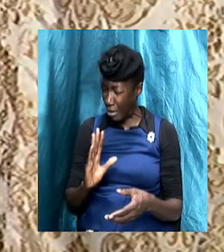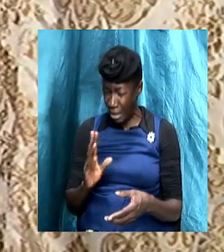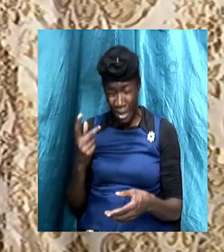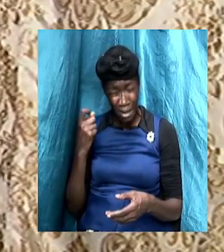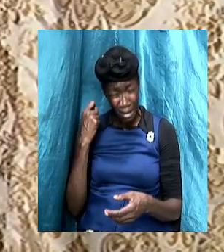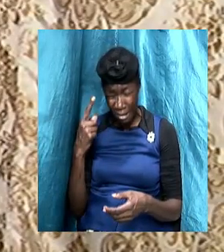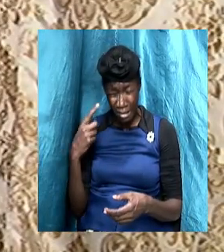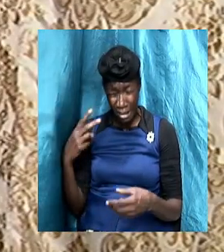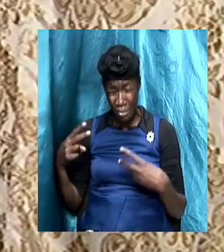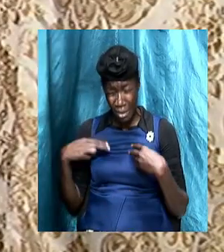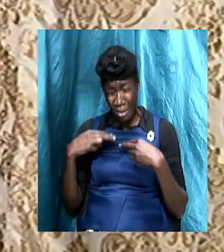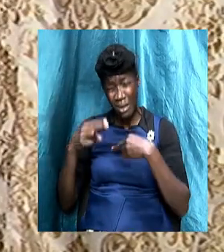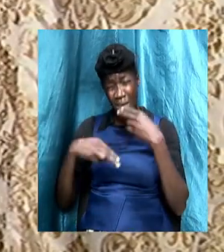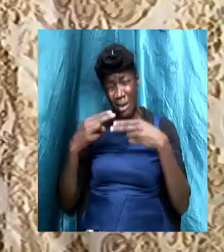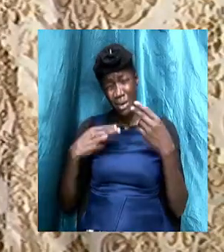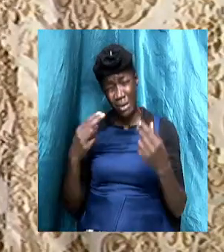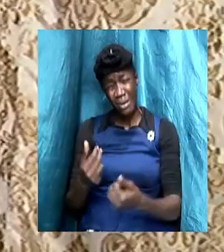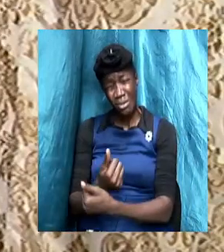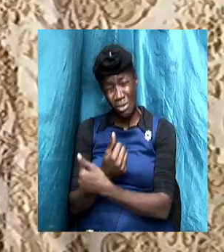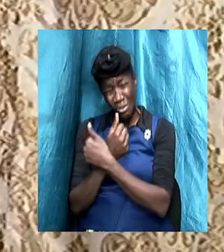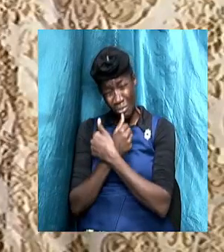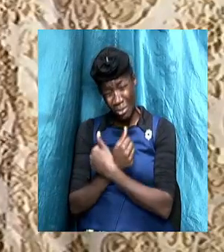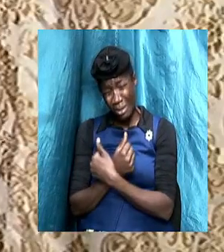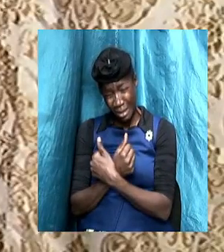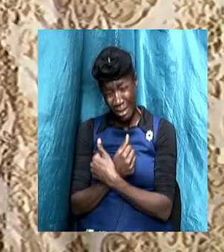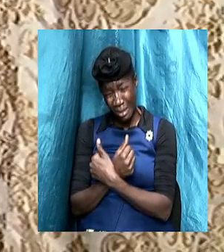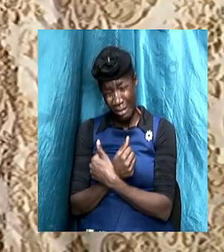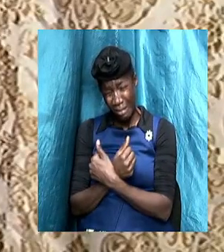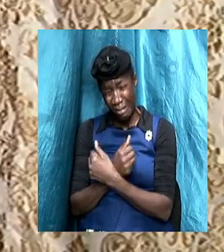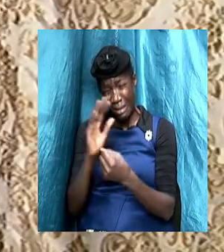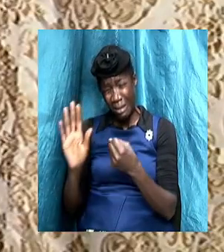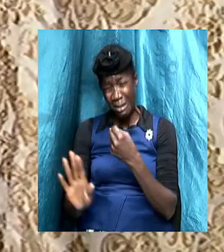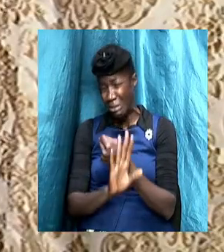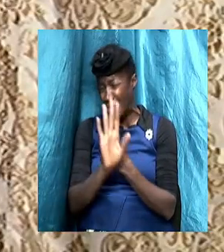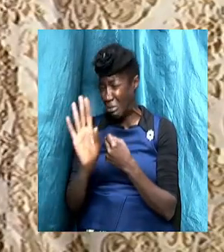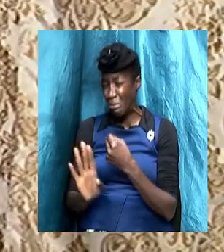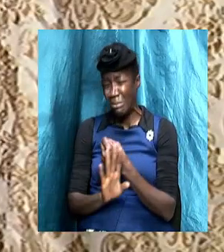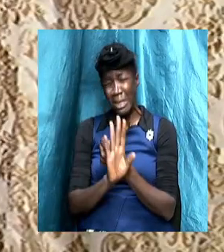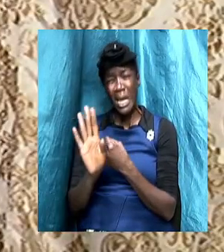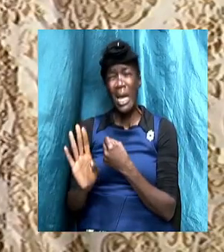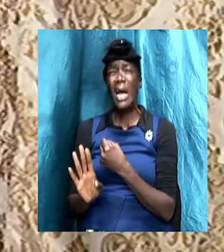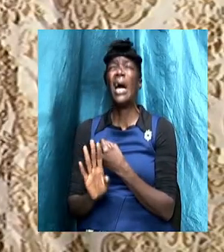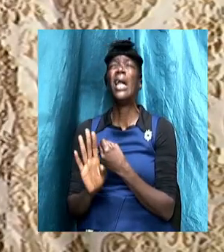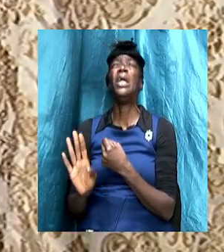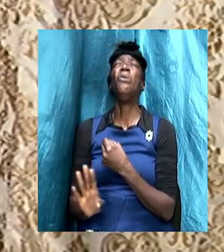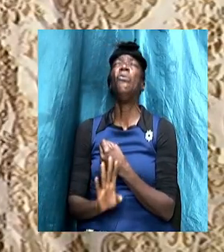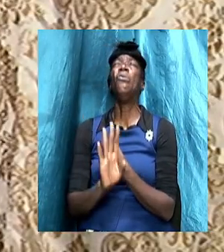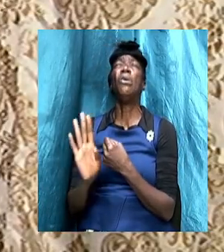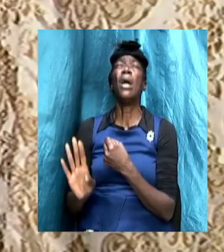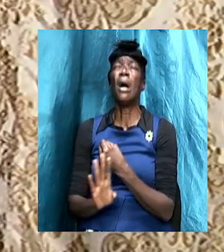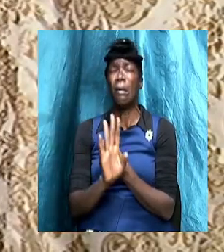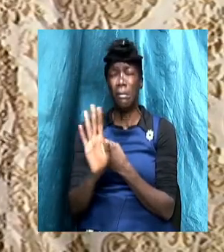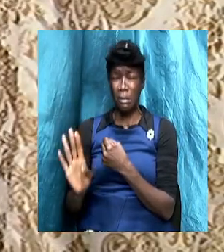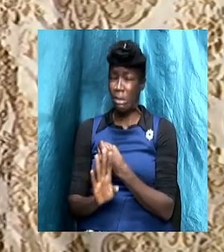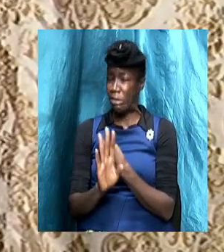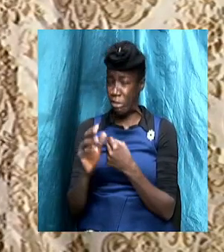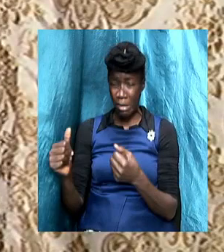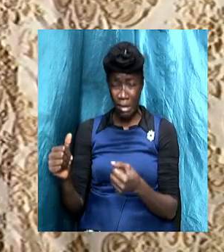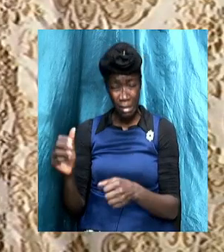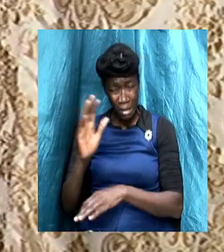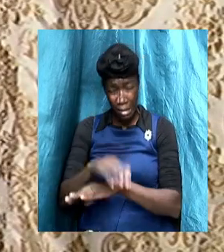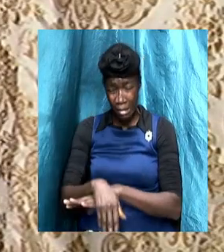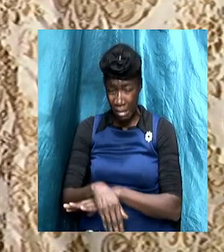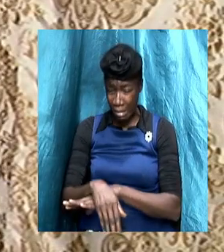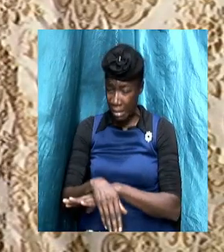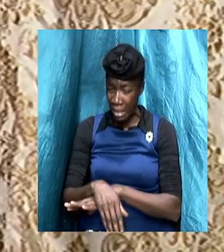need to preserve. Tonight I've passed down a few things to you about what happened from the